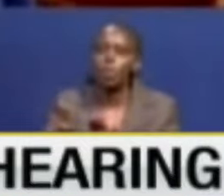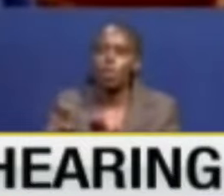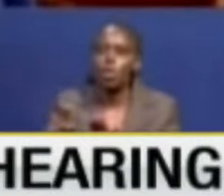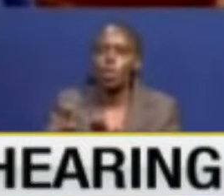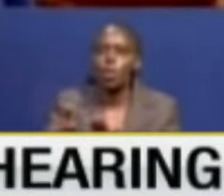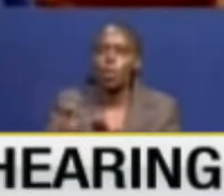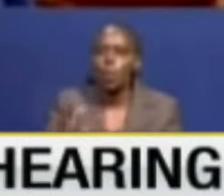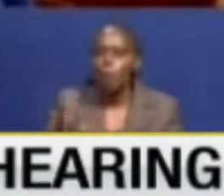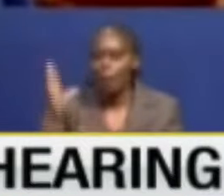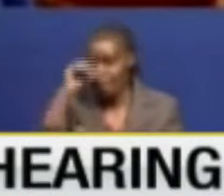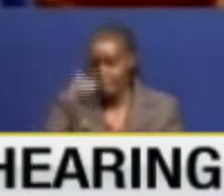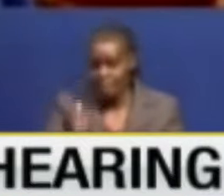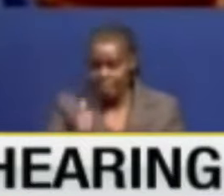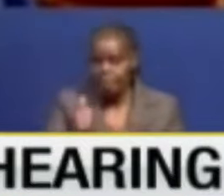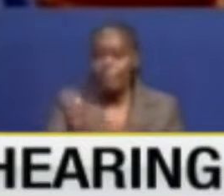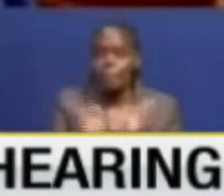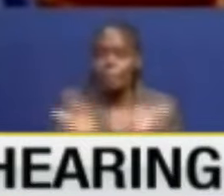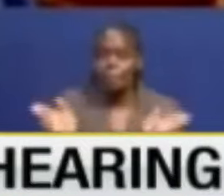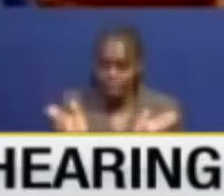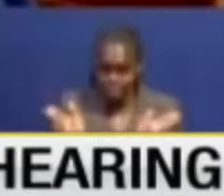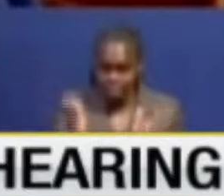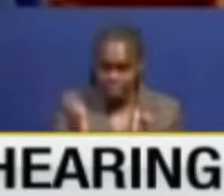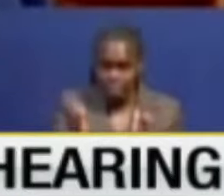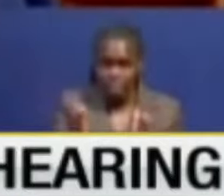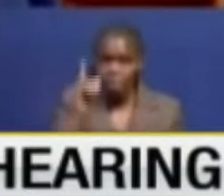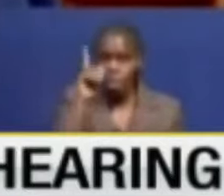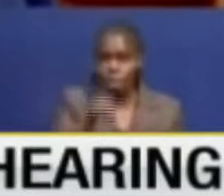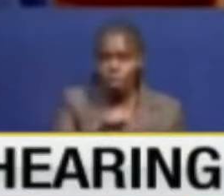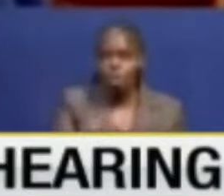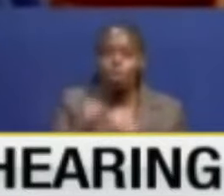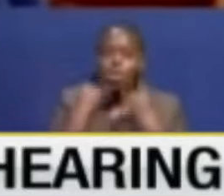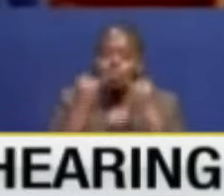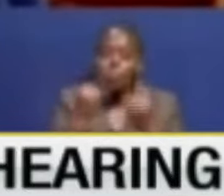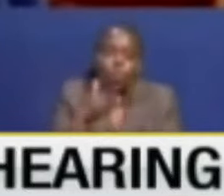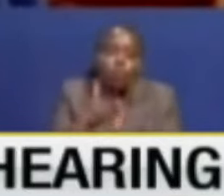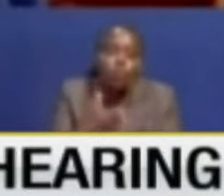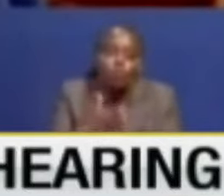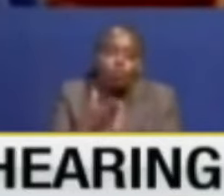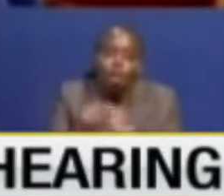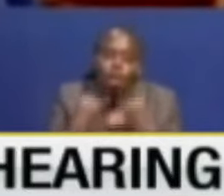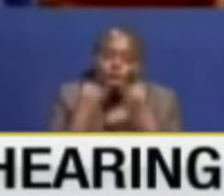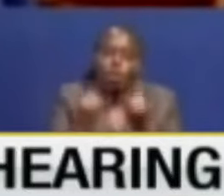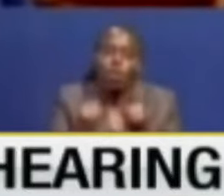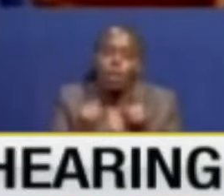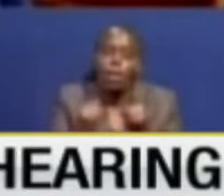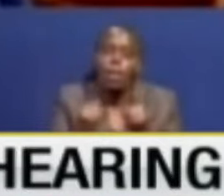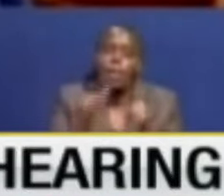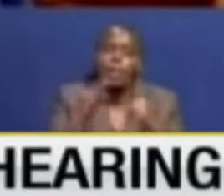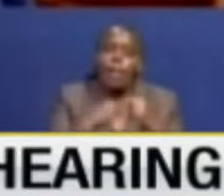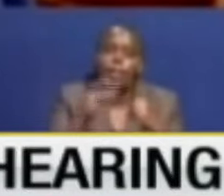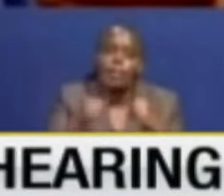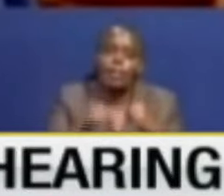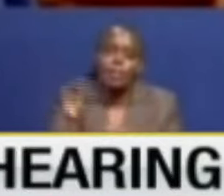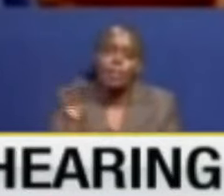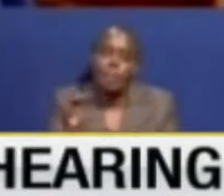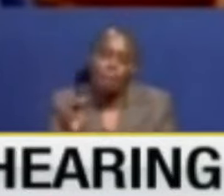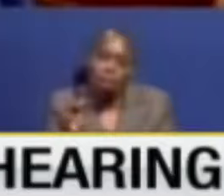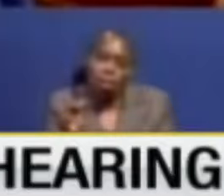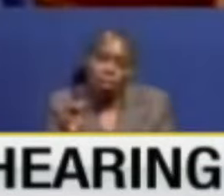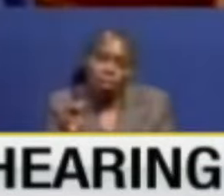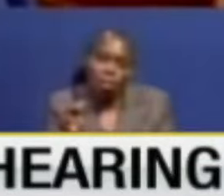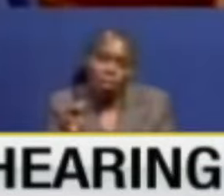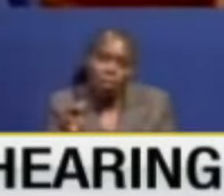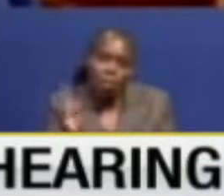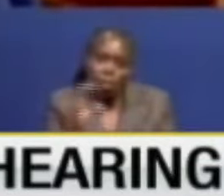knowingly misleading the public by giving false information that Kenya shillings 86 million had